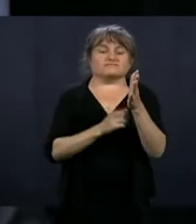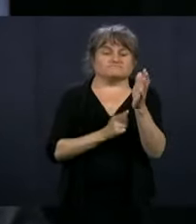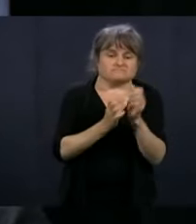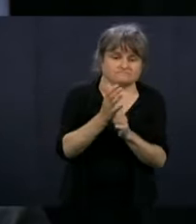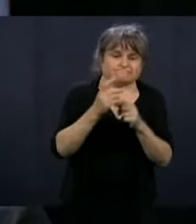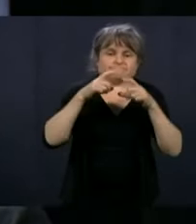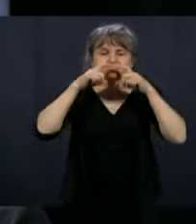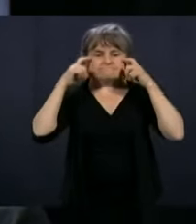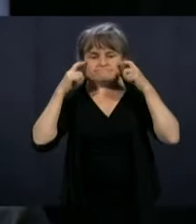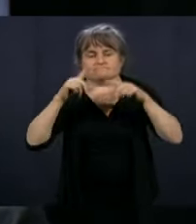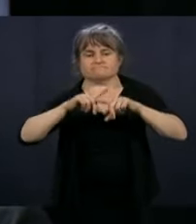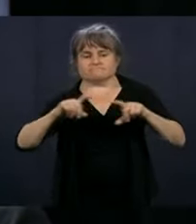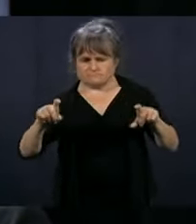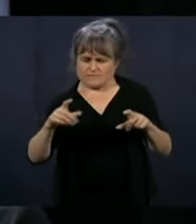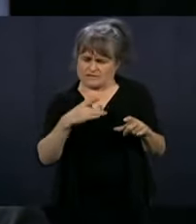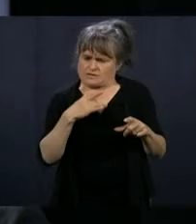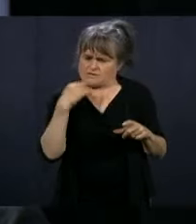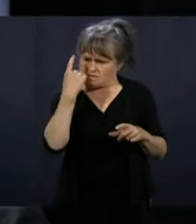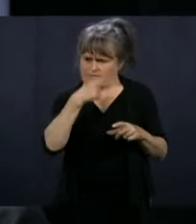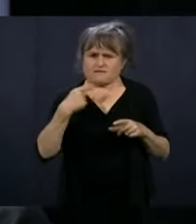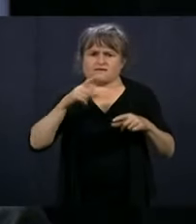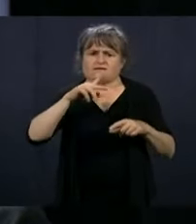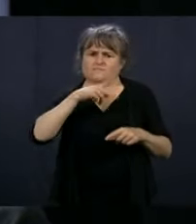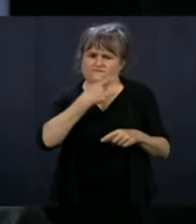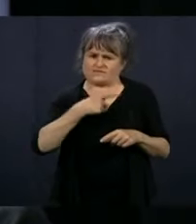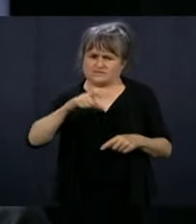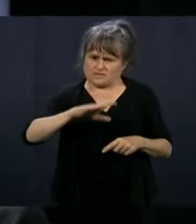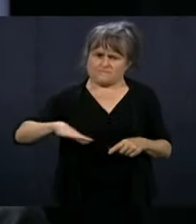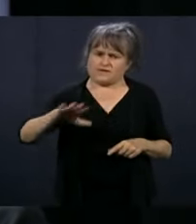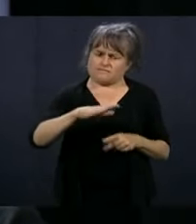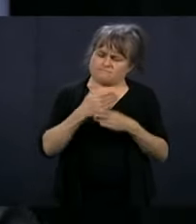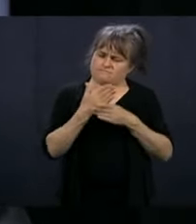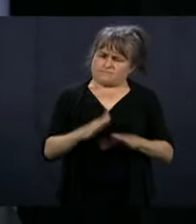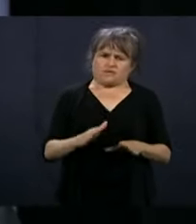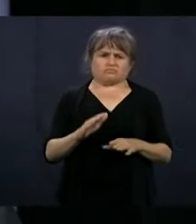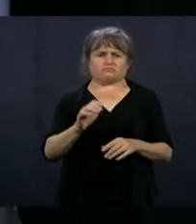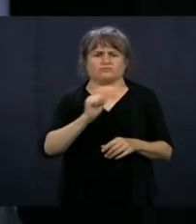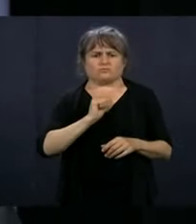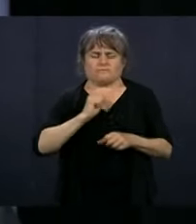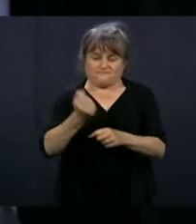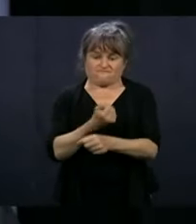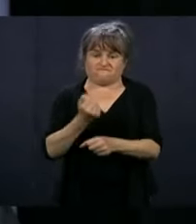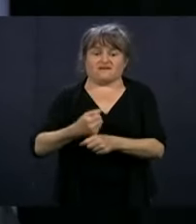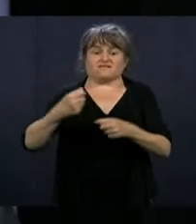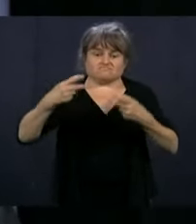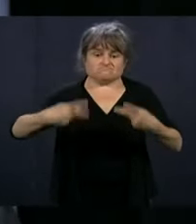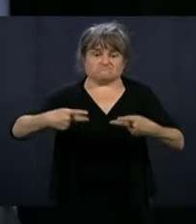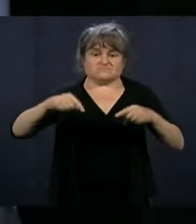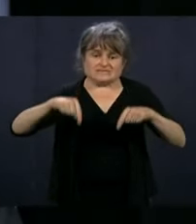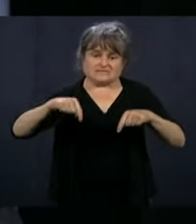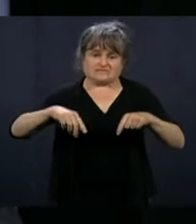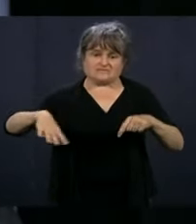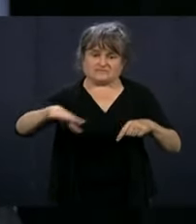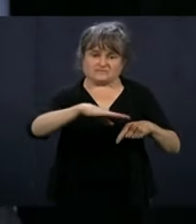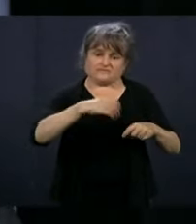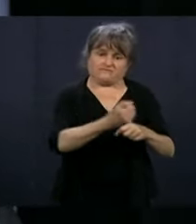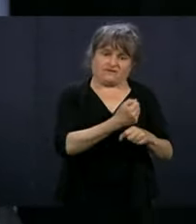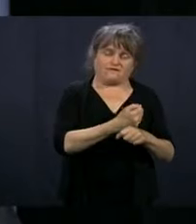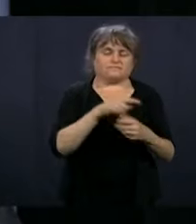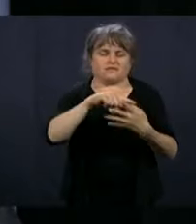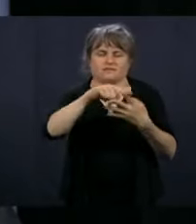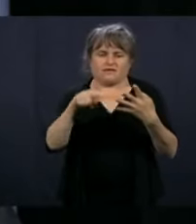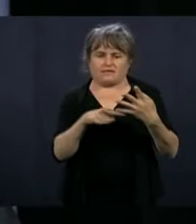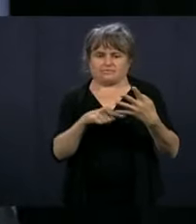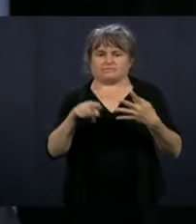I know that the federal government, on top of that, is creating a reserve, but